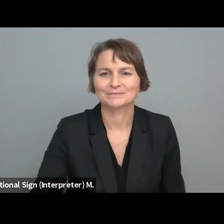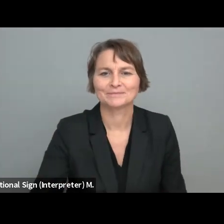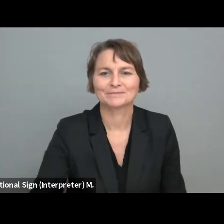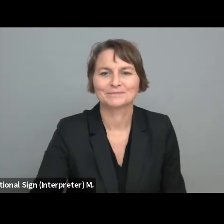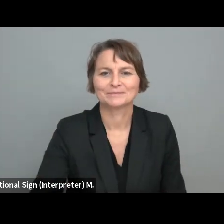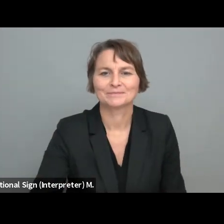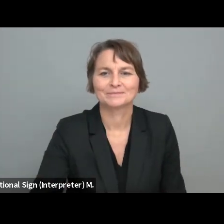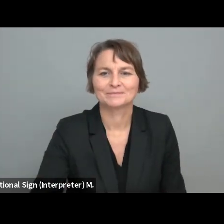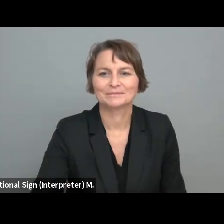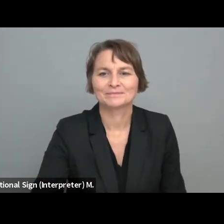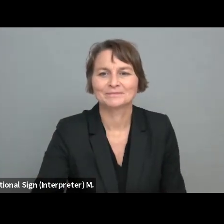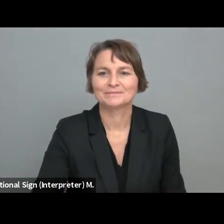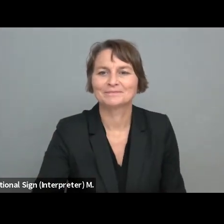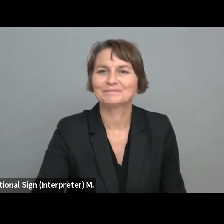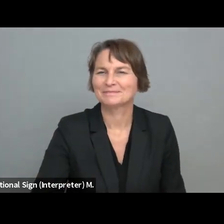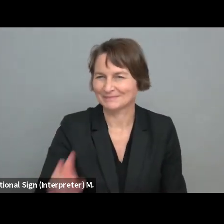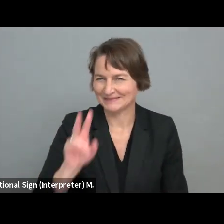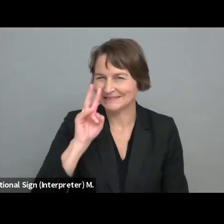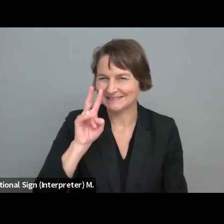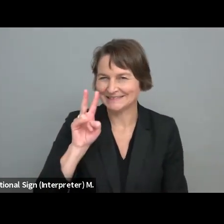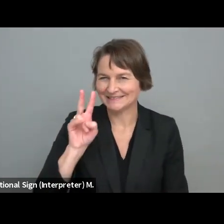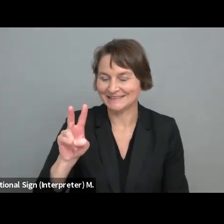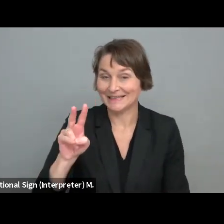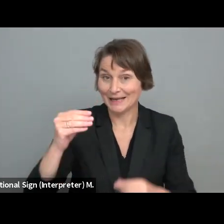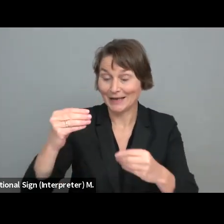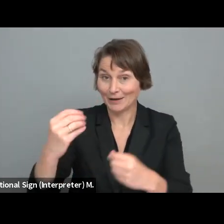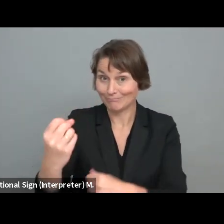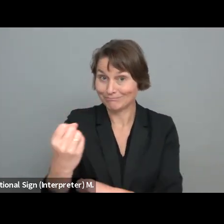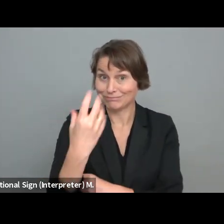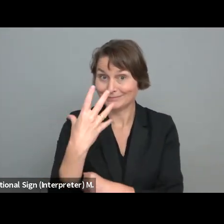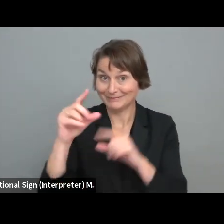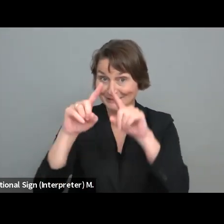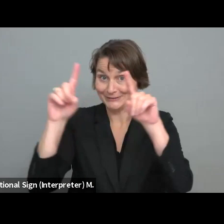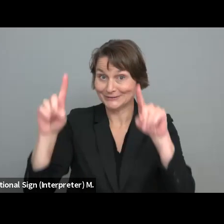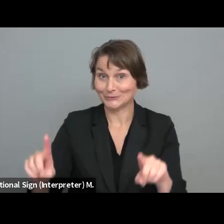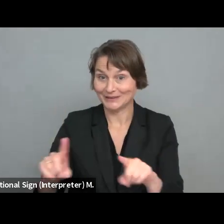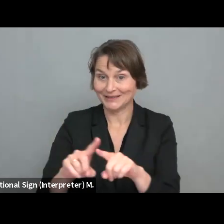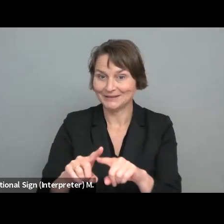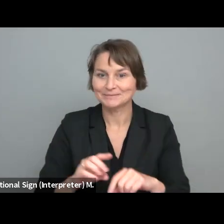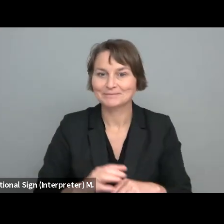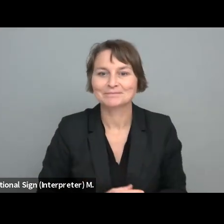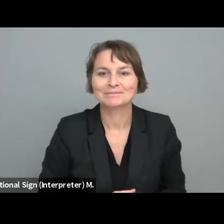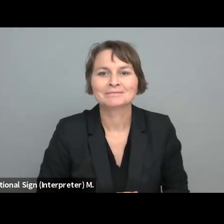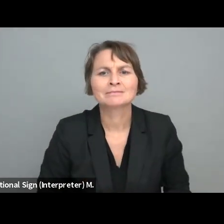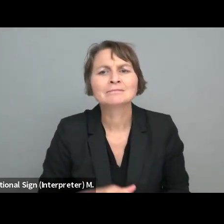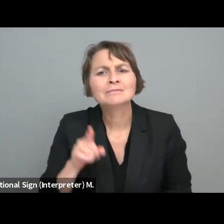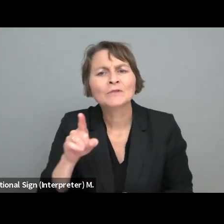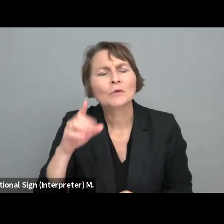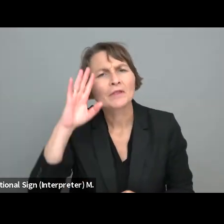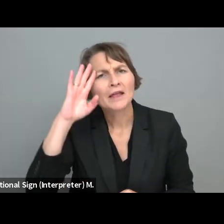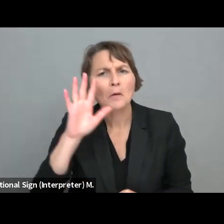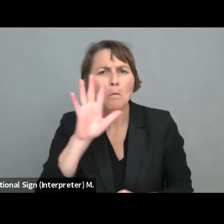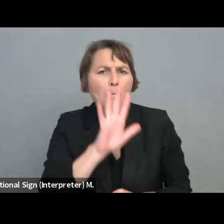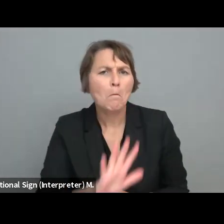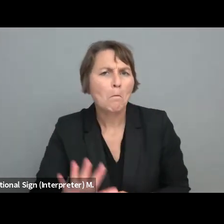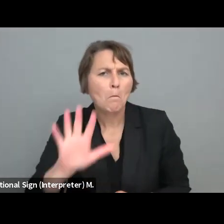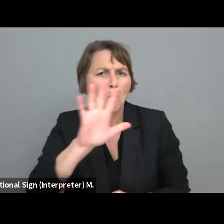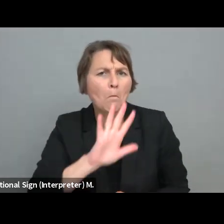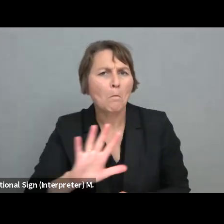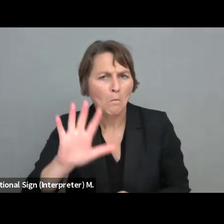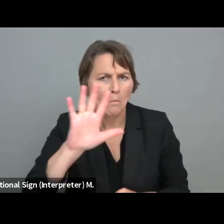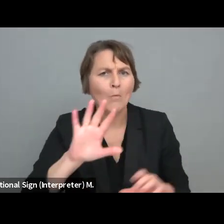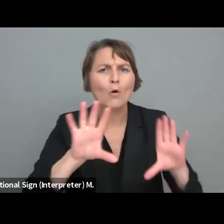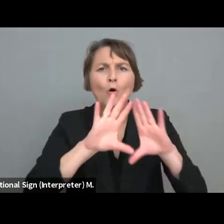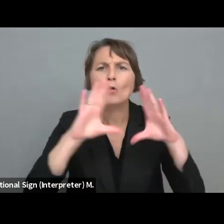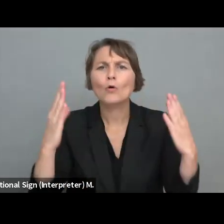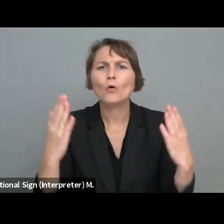it. You could probably see the results on your screen now. What is the estimated global gender pay gap?